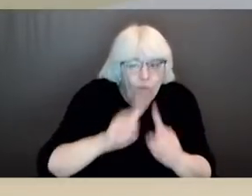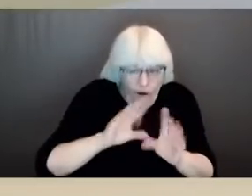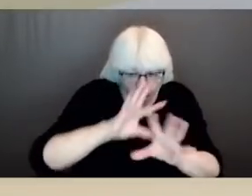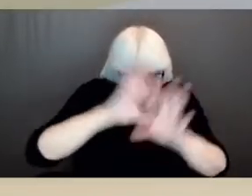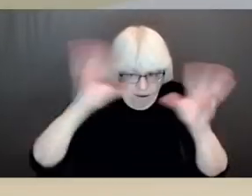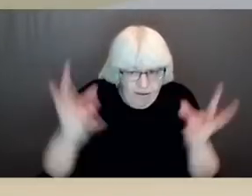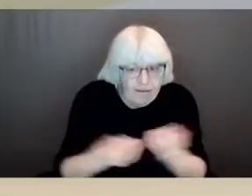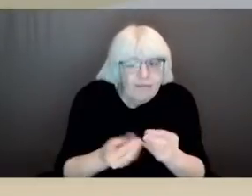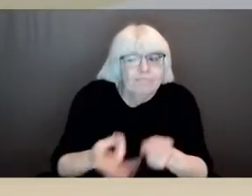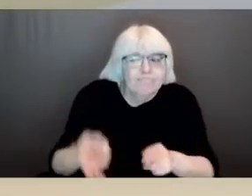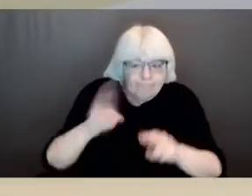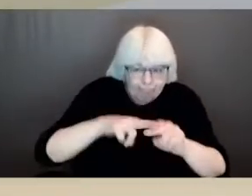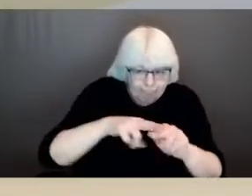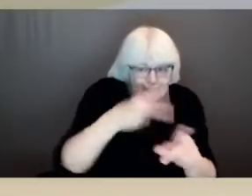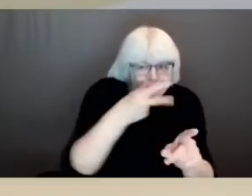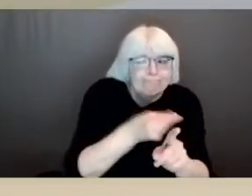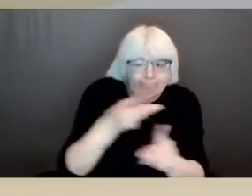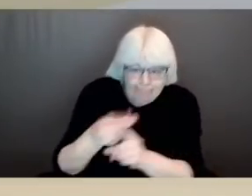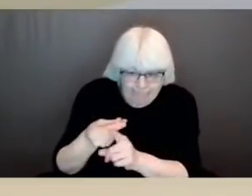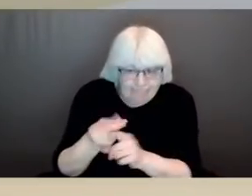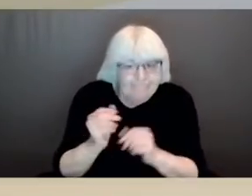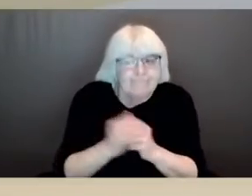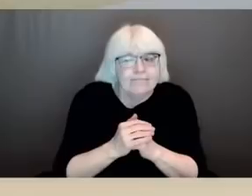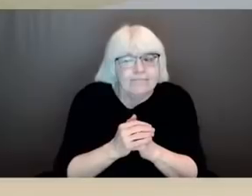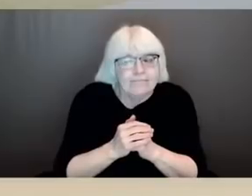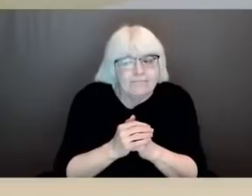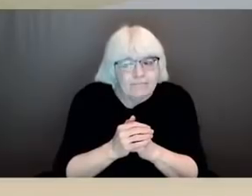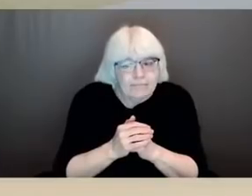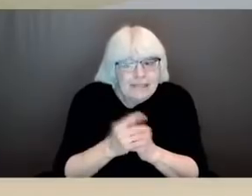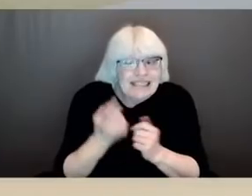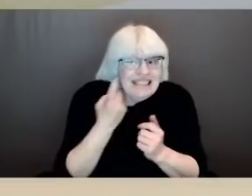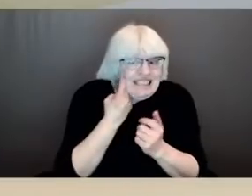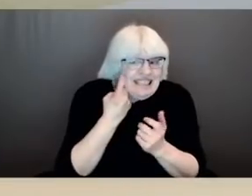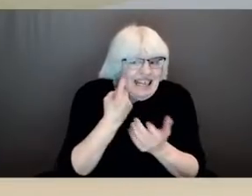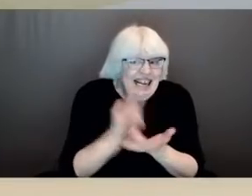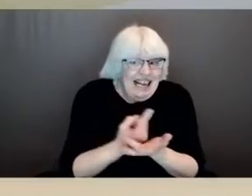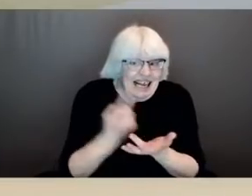to the first week really of the Vax Pass, which